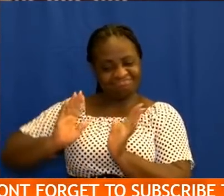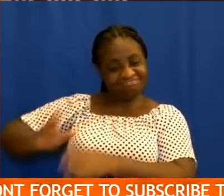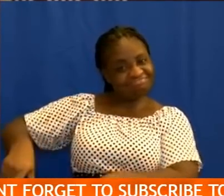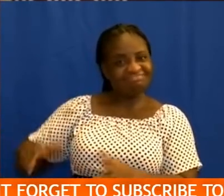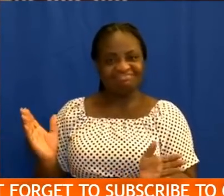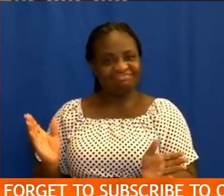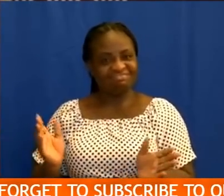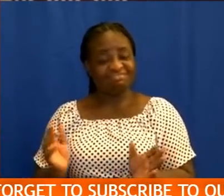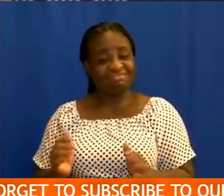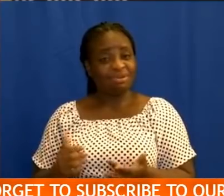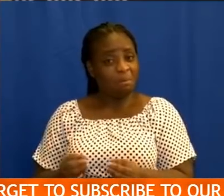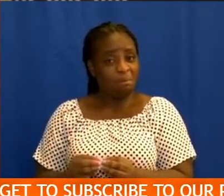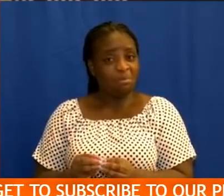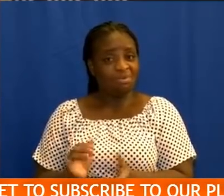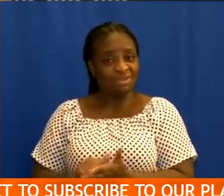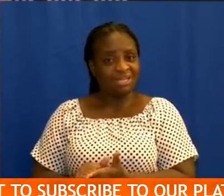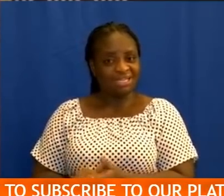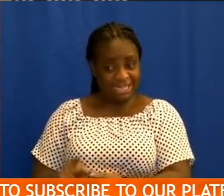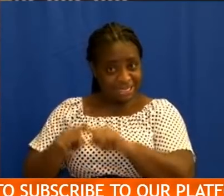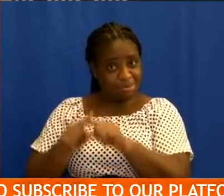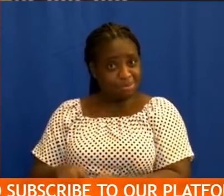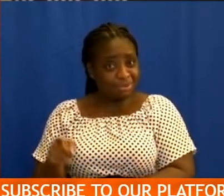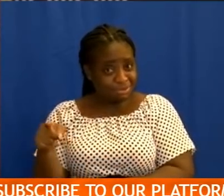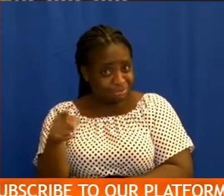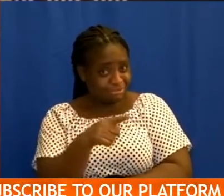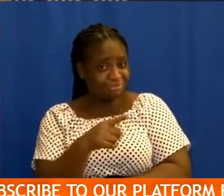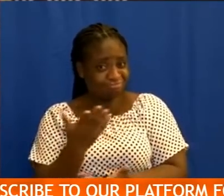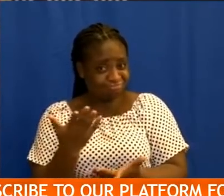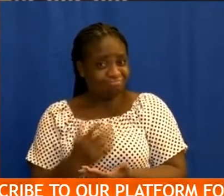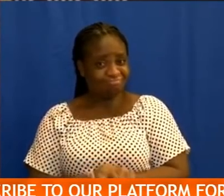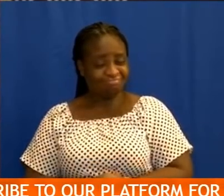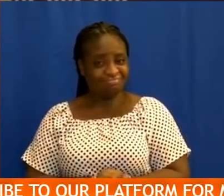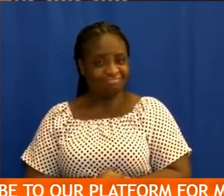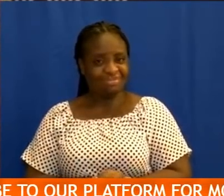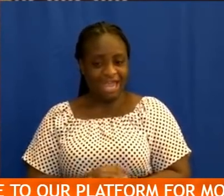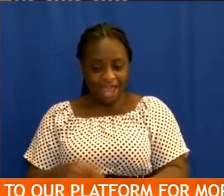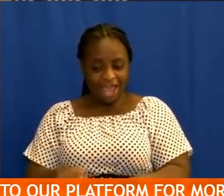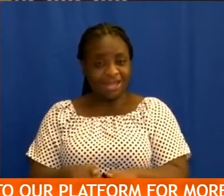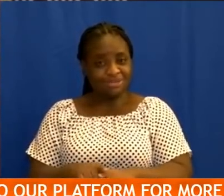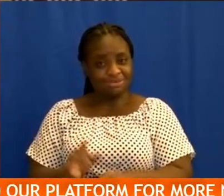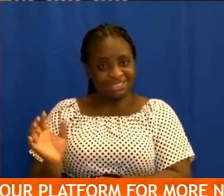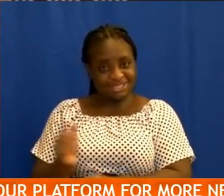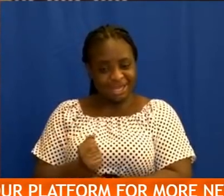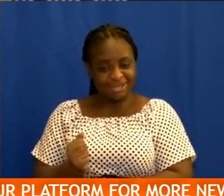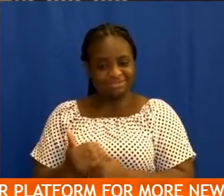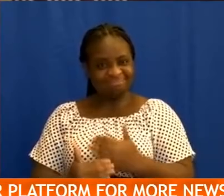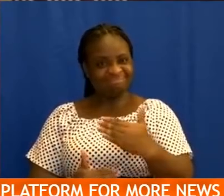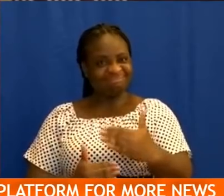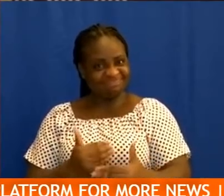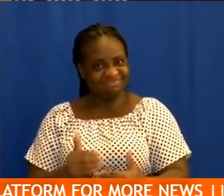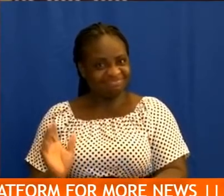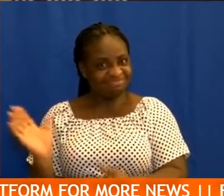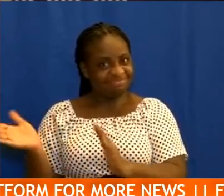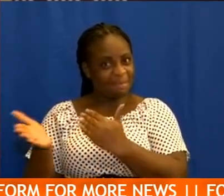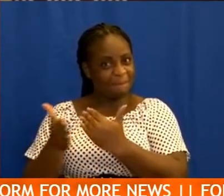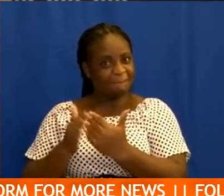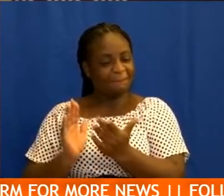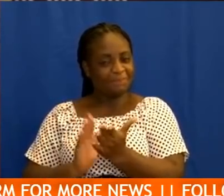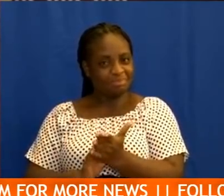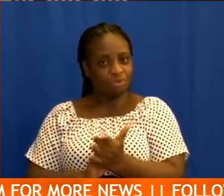us. Much of that depends on you. As we take these big steps to go back to